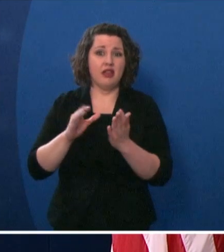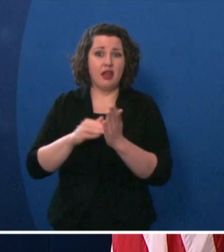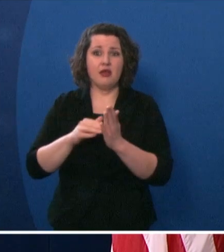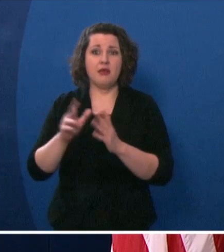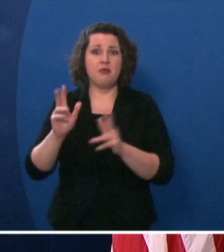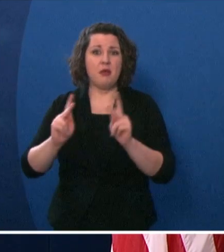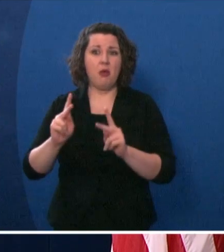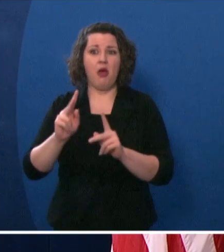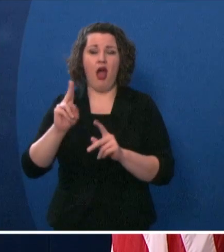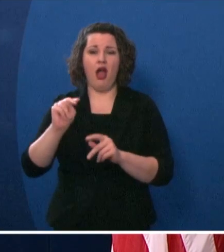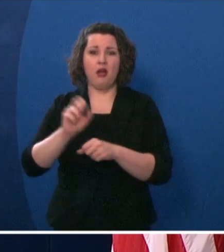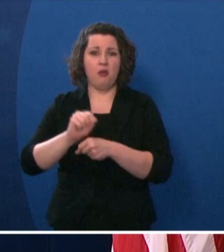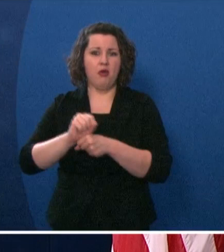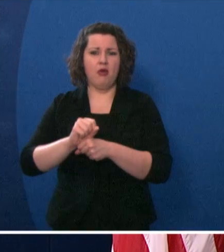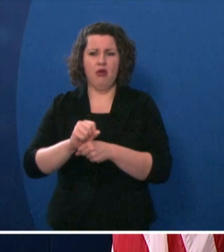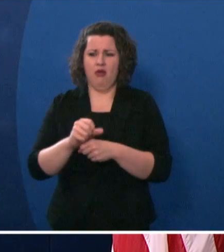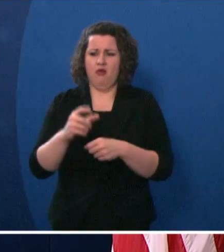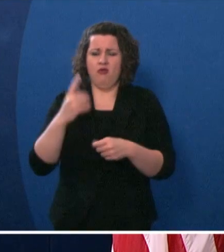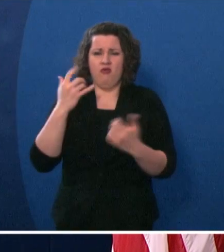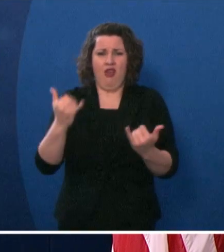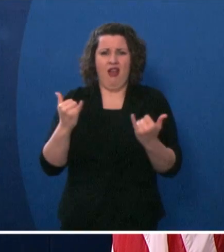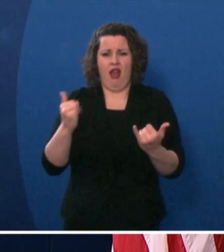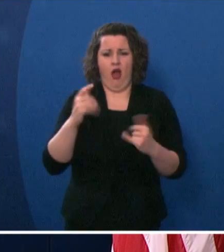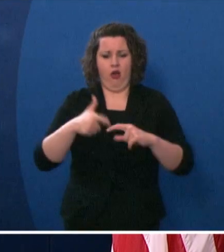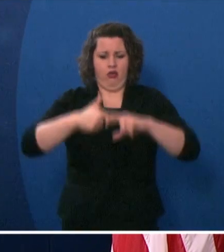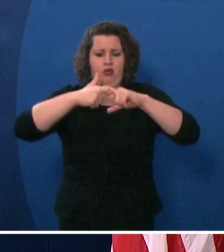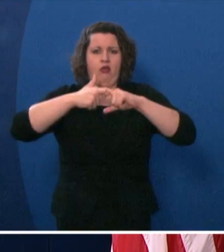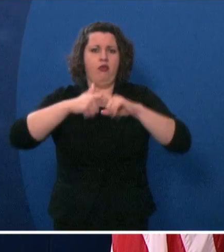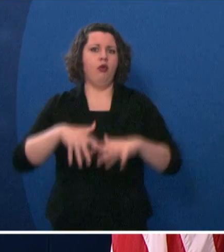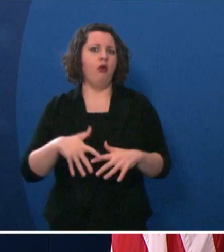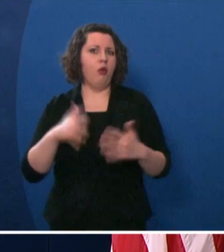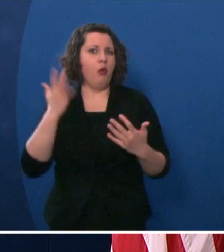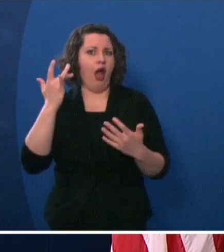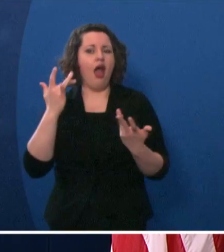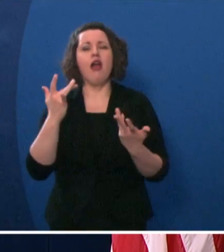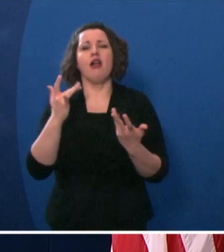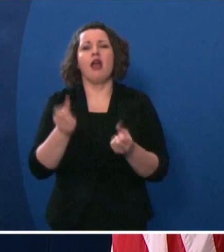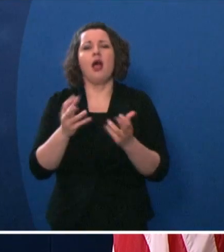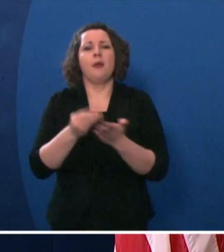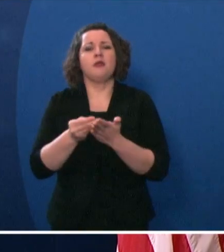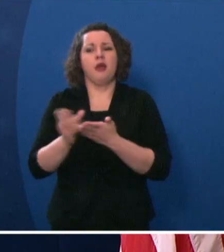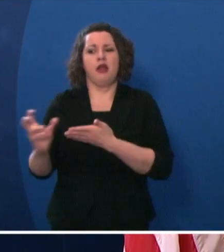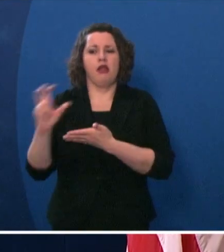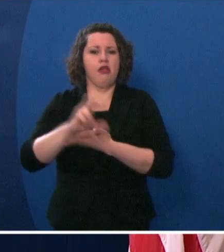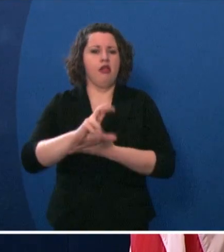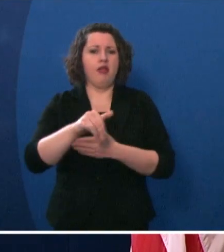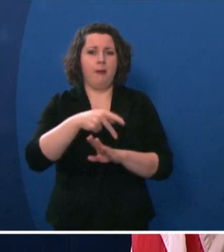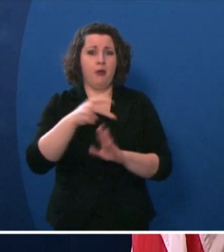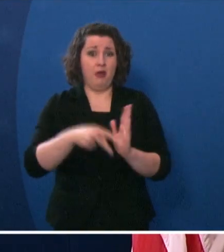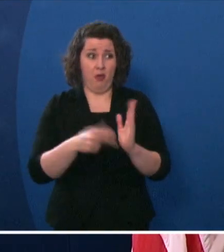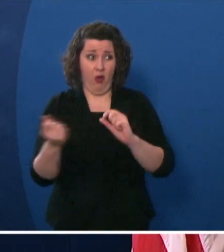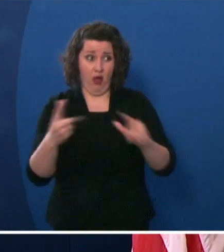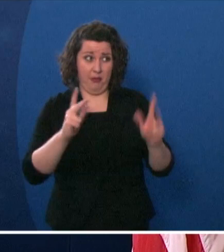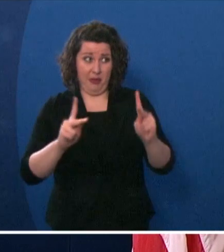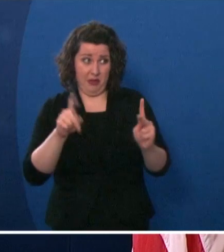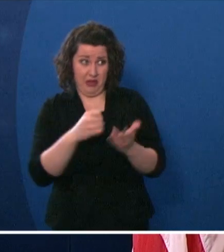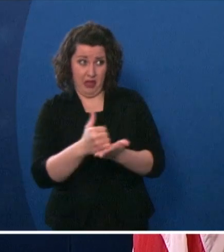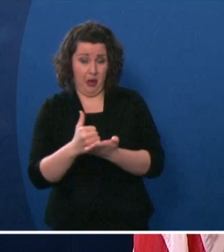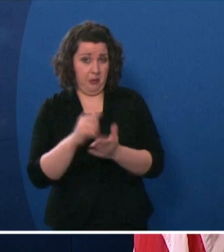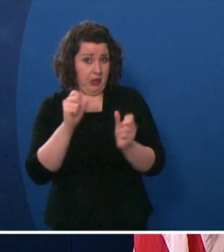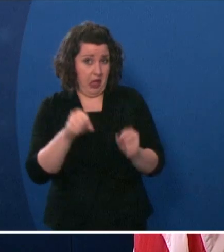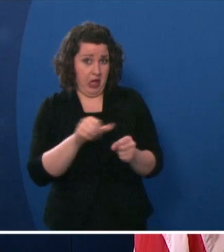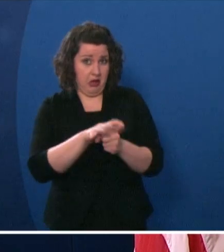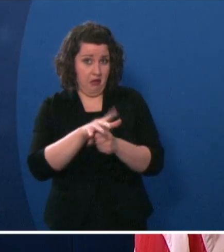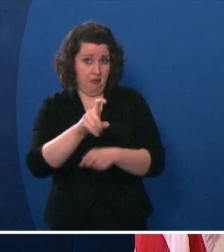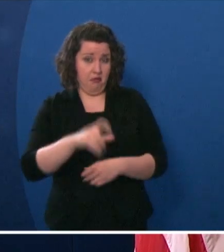Just why is now the right time to lift the moratorium, and how much money is going to be allocated to the program? Will there be enough for everyone who needs help to get it? Yeah,